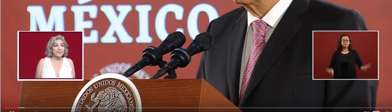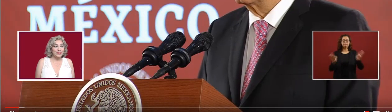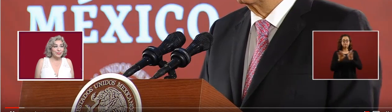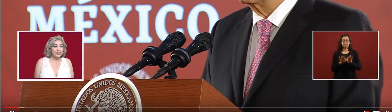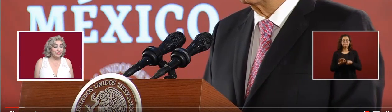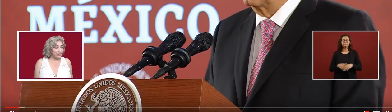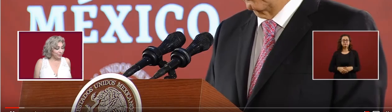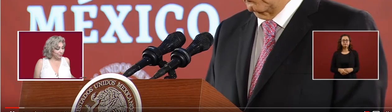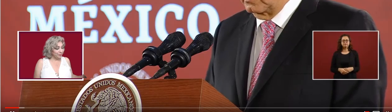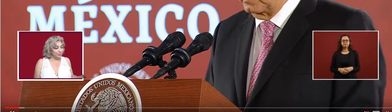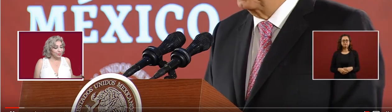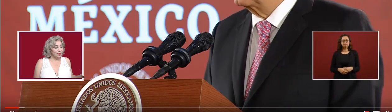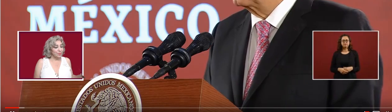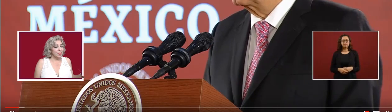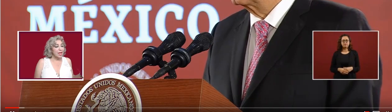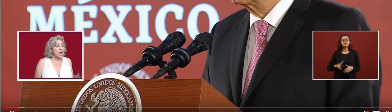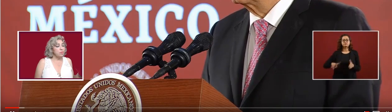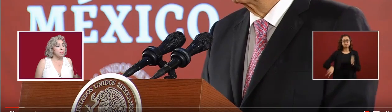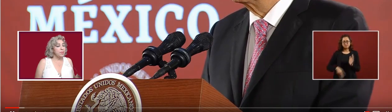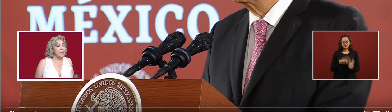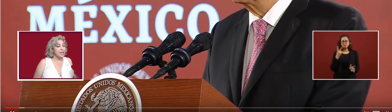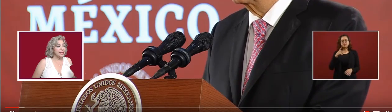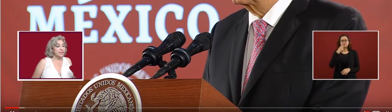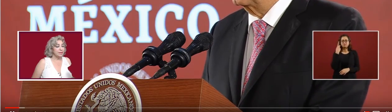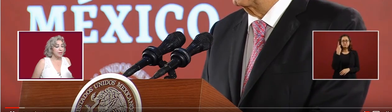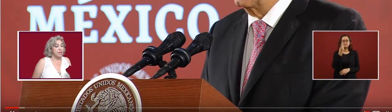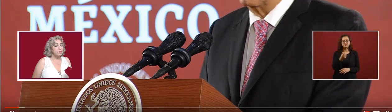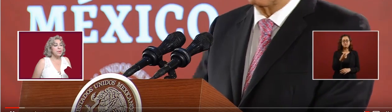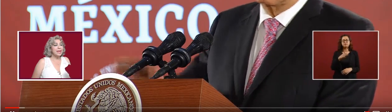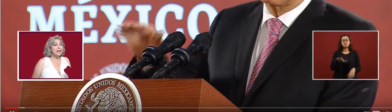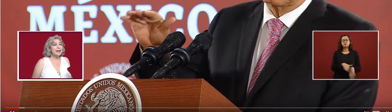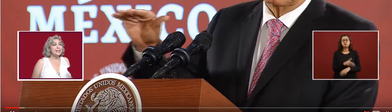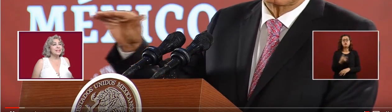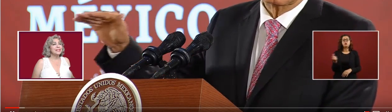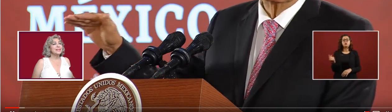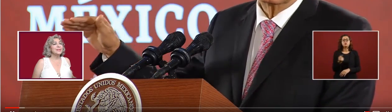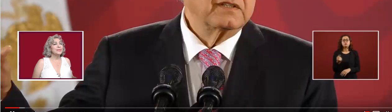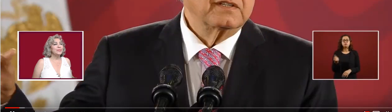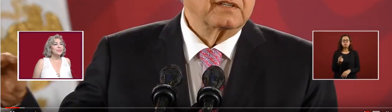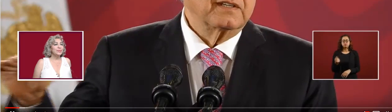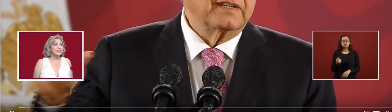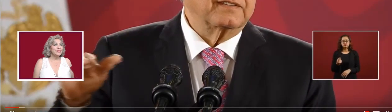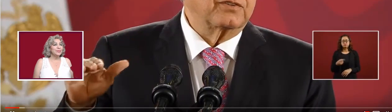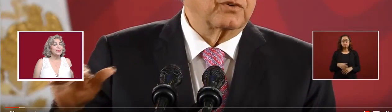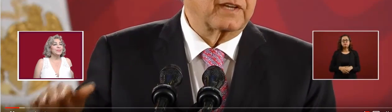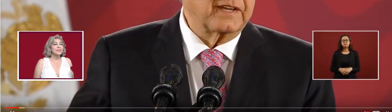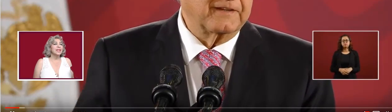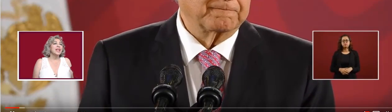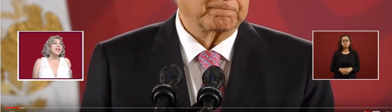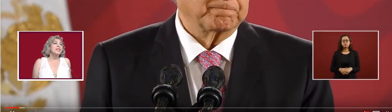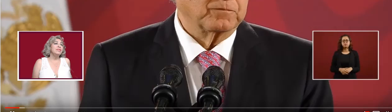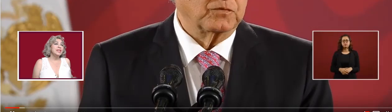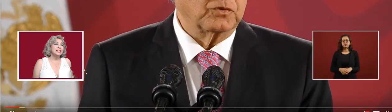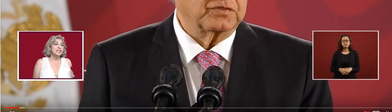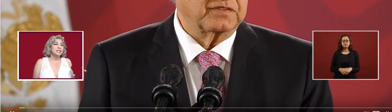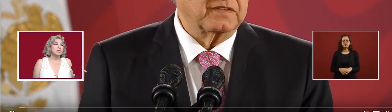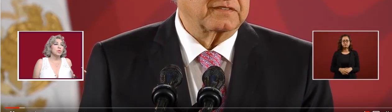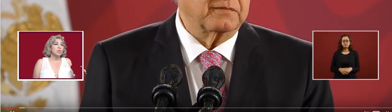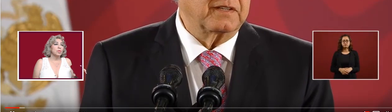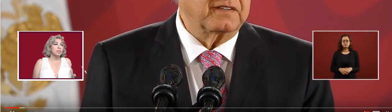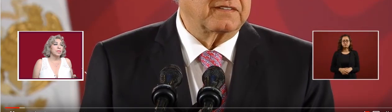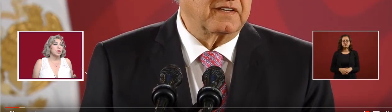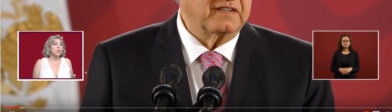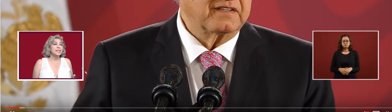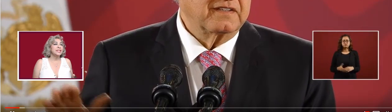I repeat because this is